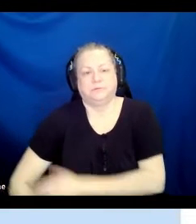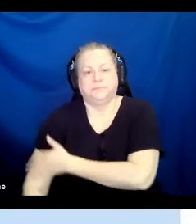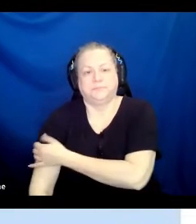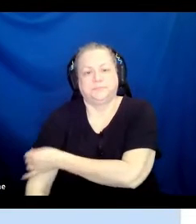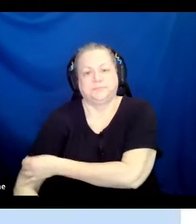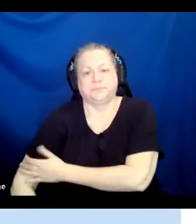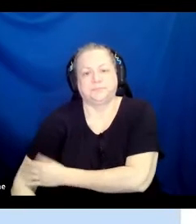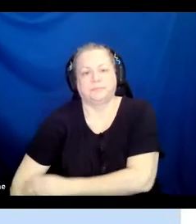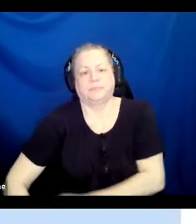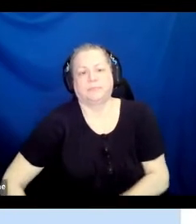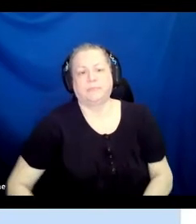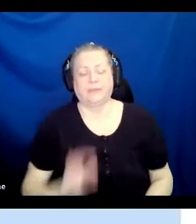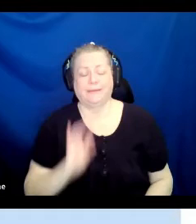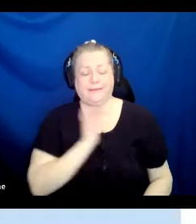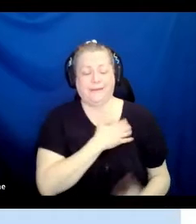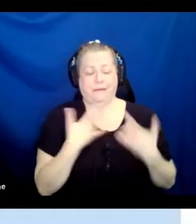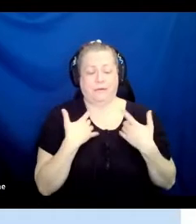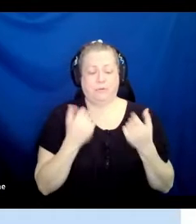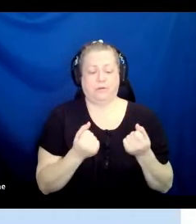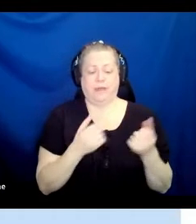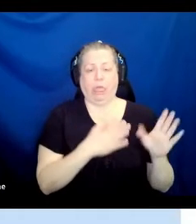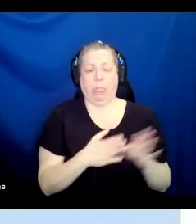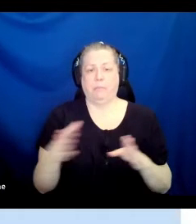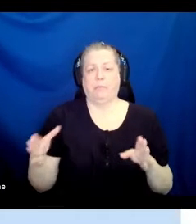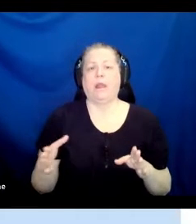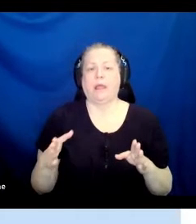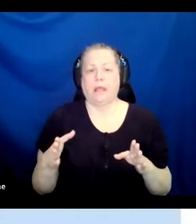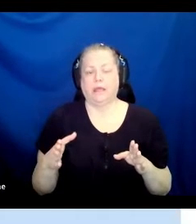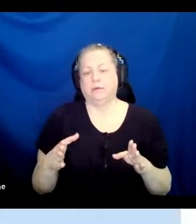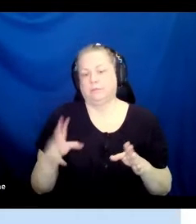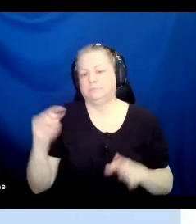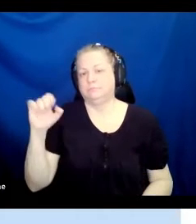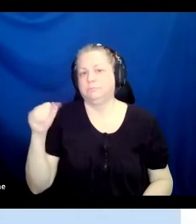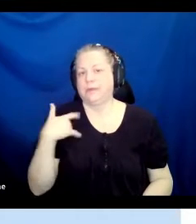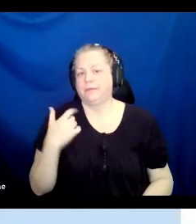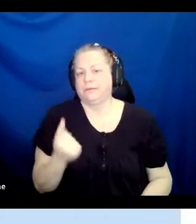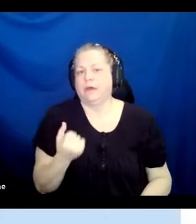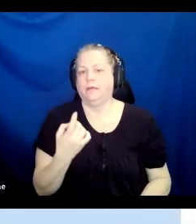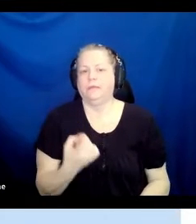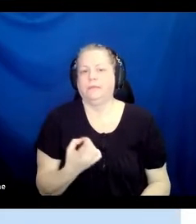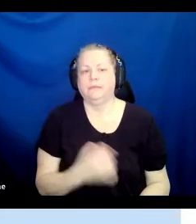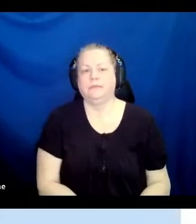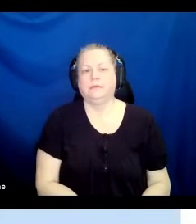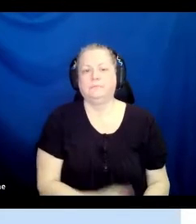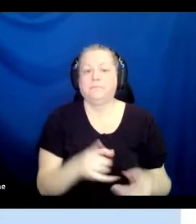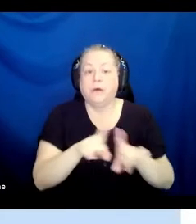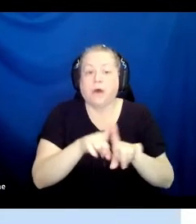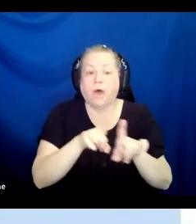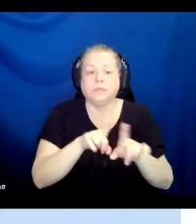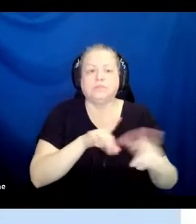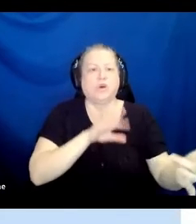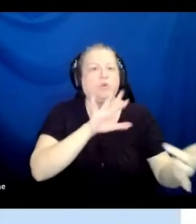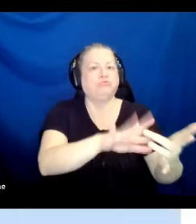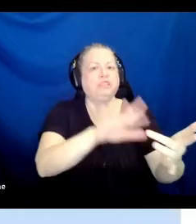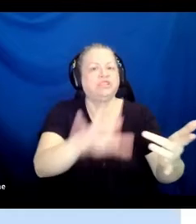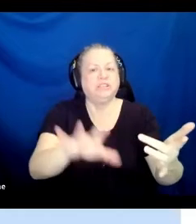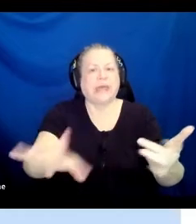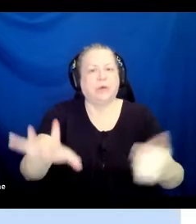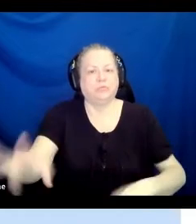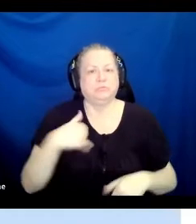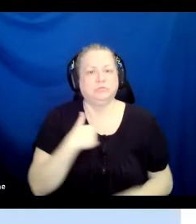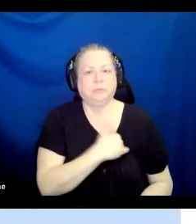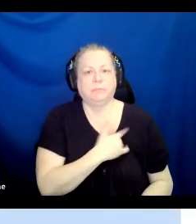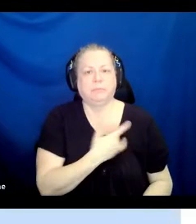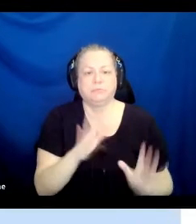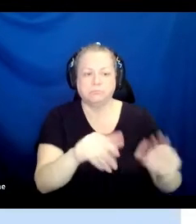So our health plans at MassHealth are also reaching out to members and providing